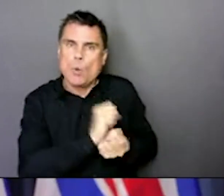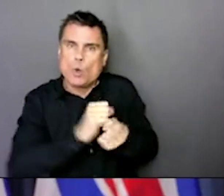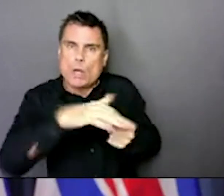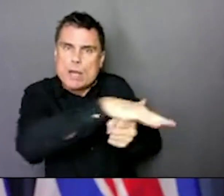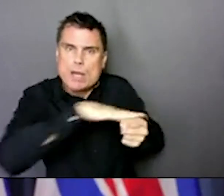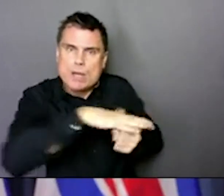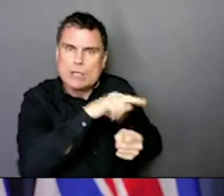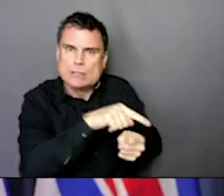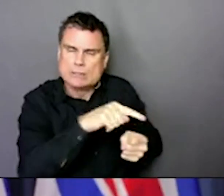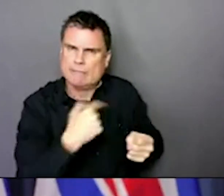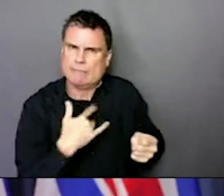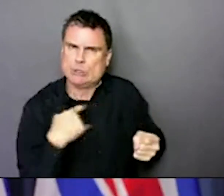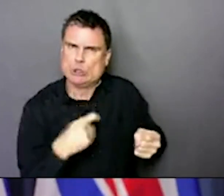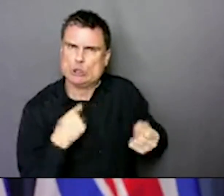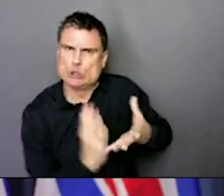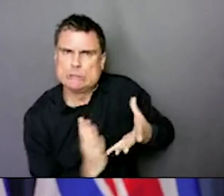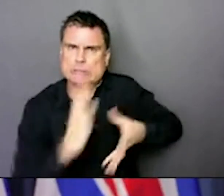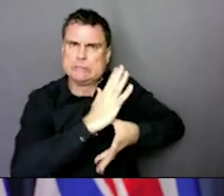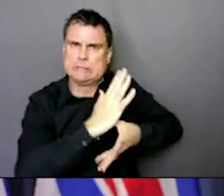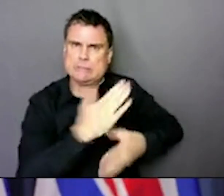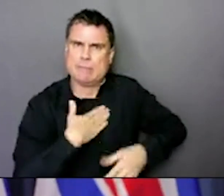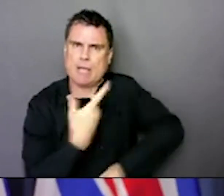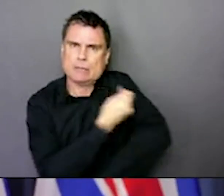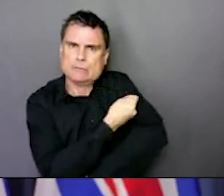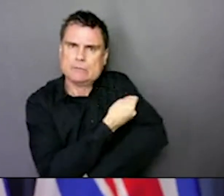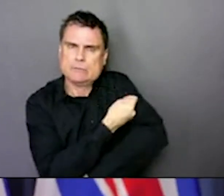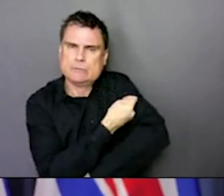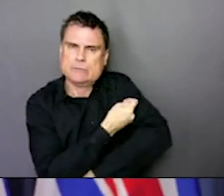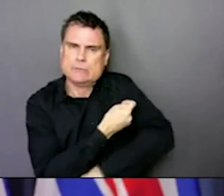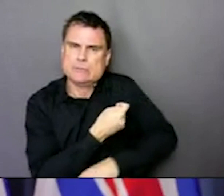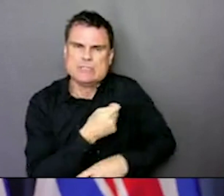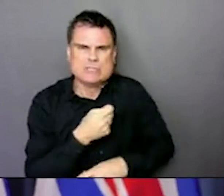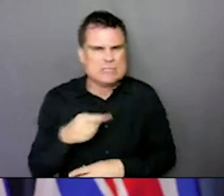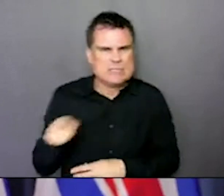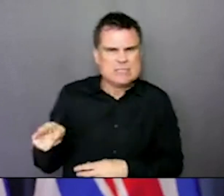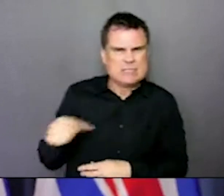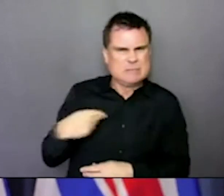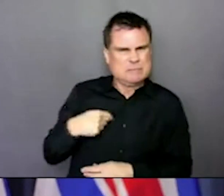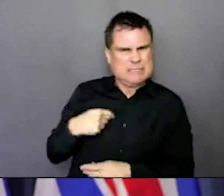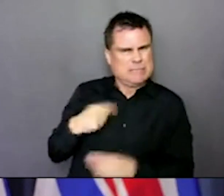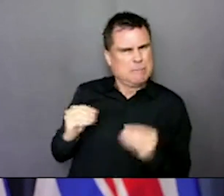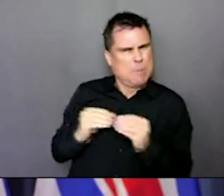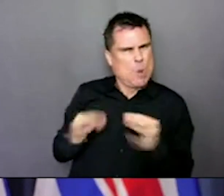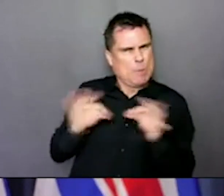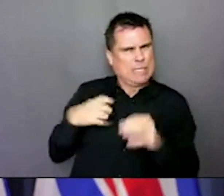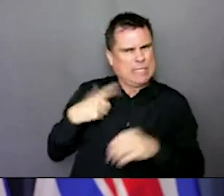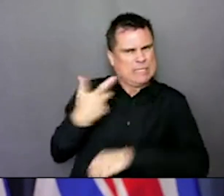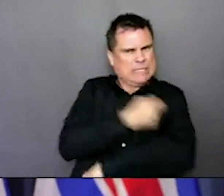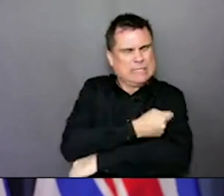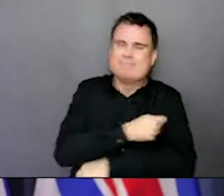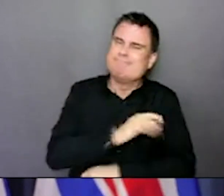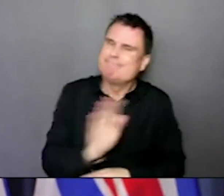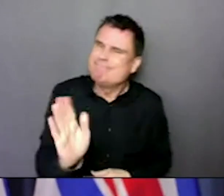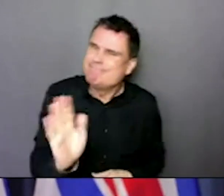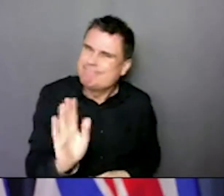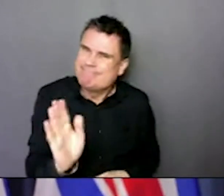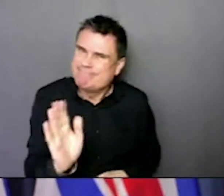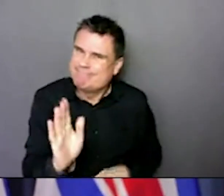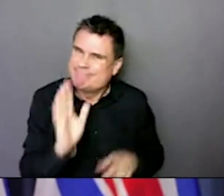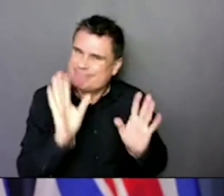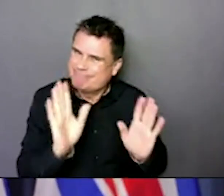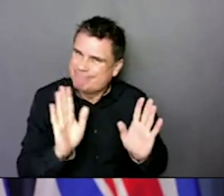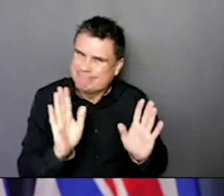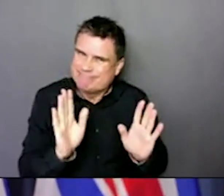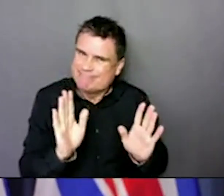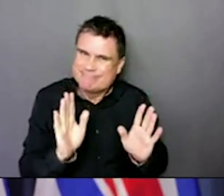group of people in society. So these are difficult issues. Everyone has a good case to make. I don't need to inventory them. I'm sure there will be a raft of